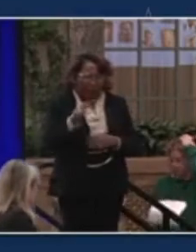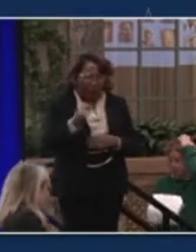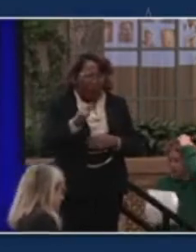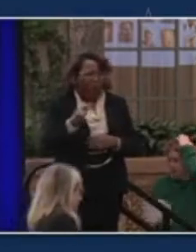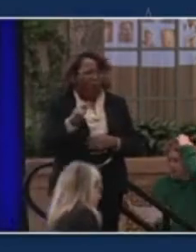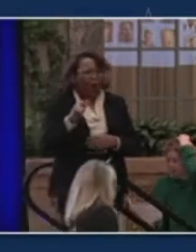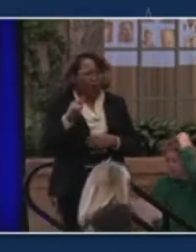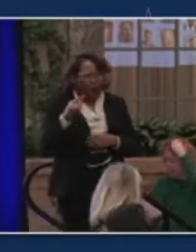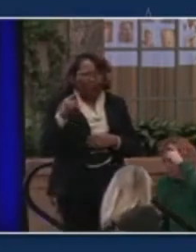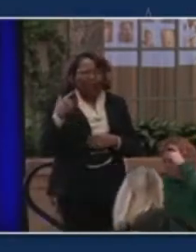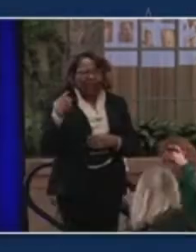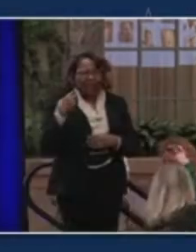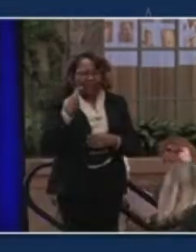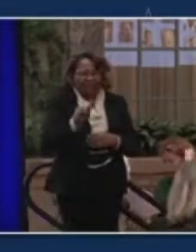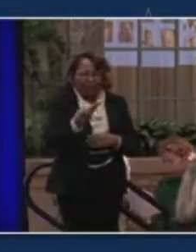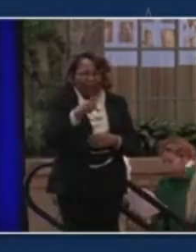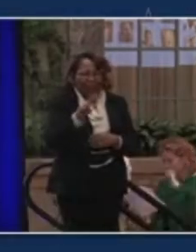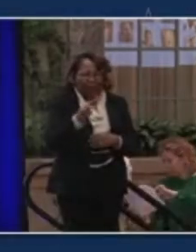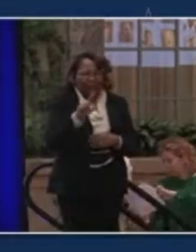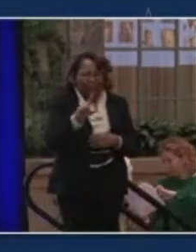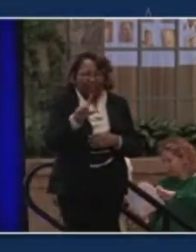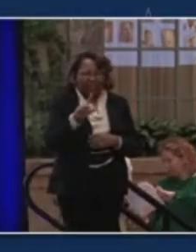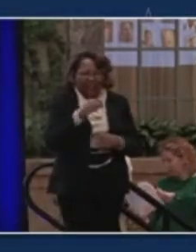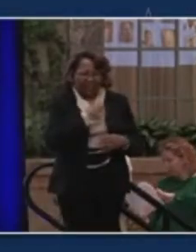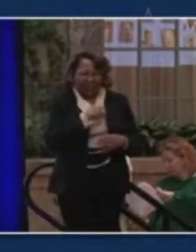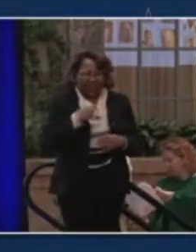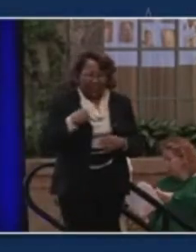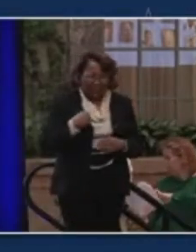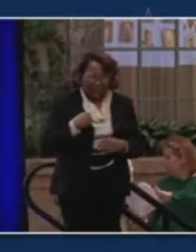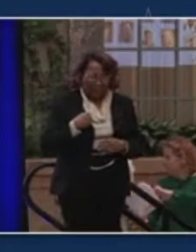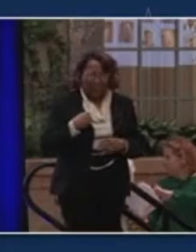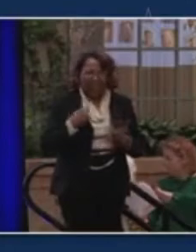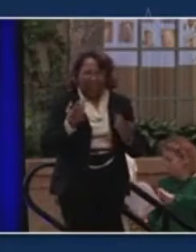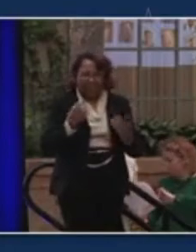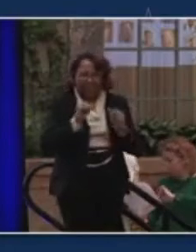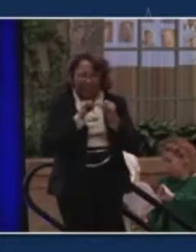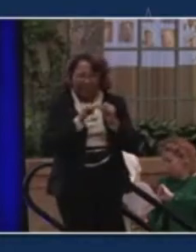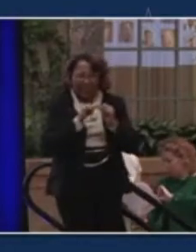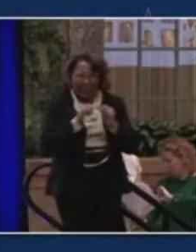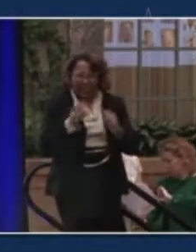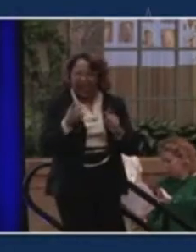Harold Washington legacy members and other volunteers for their steadfast, and